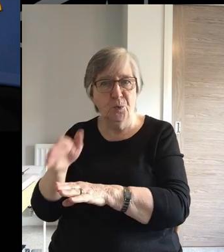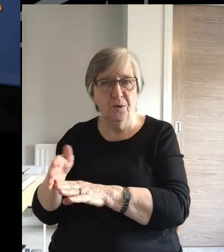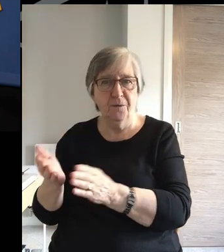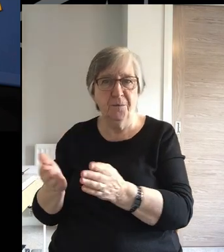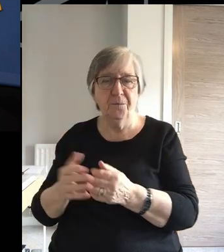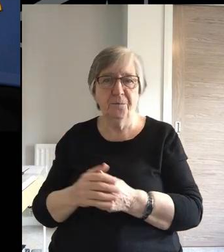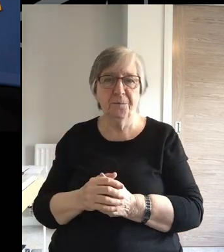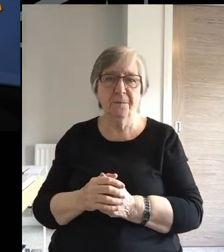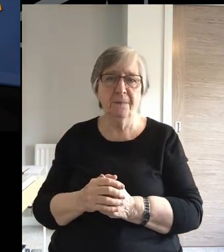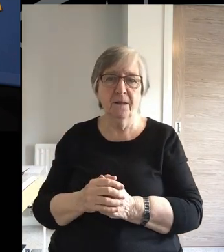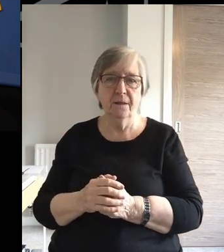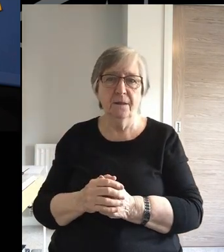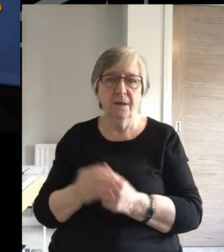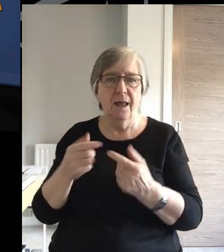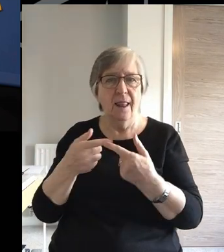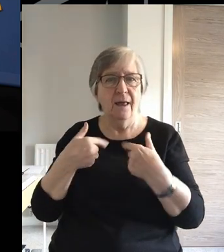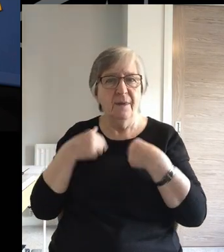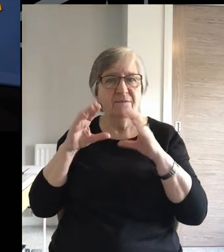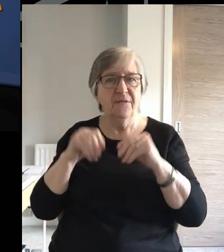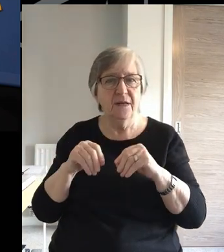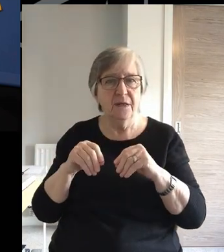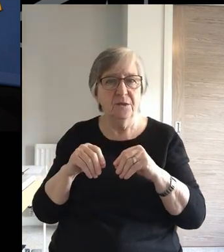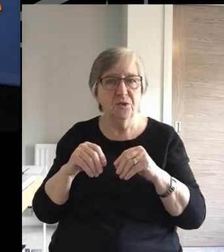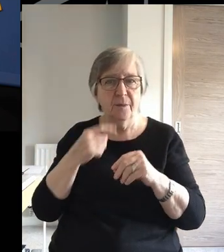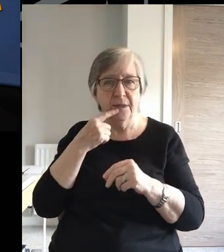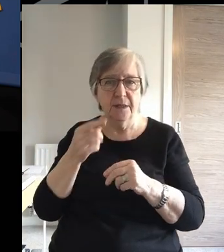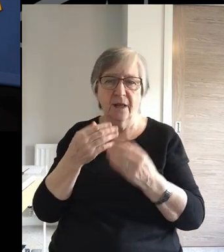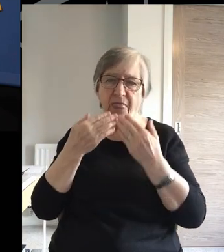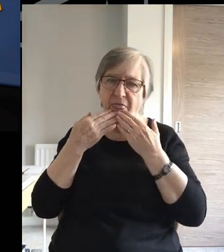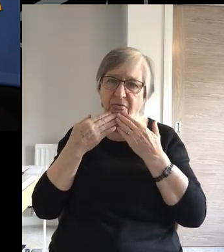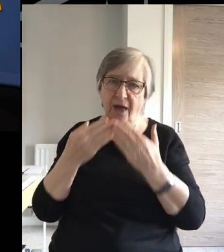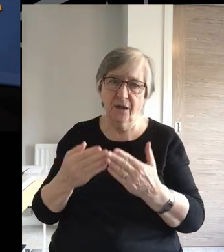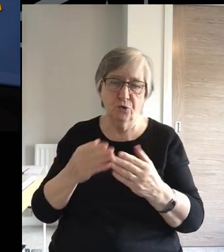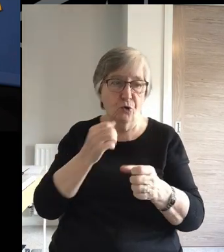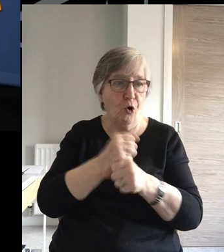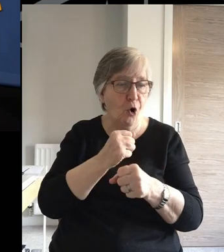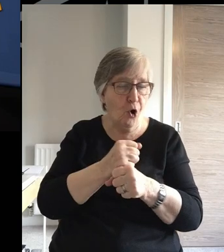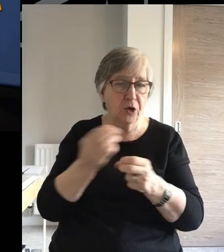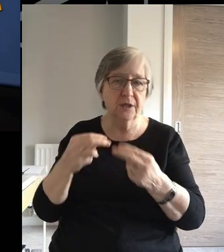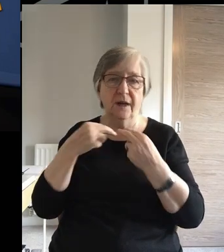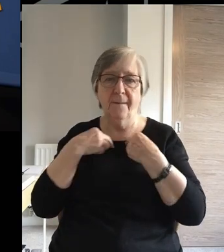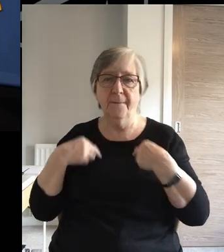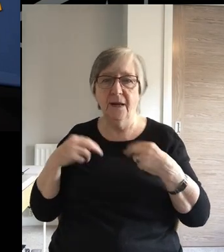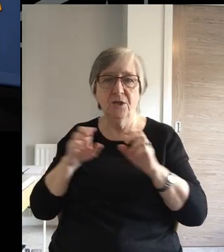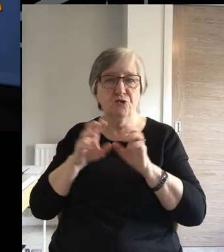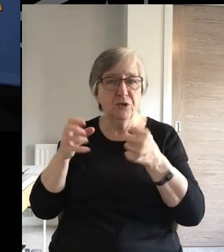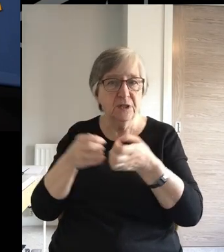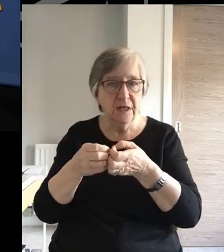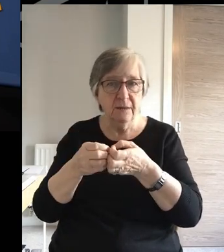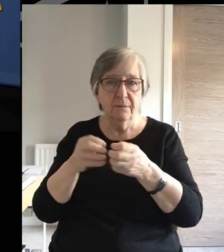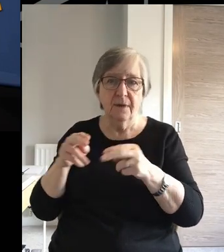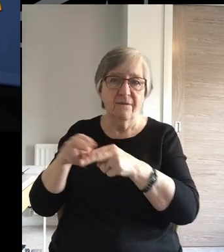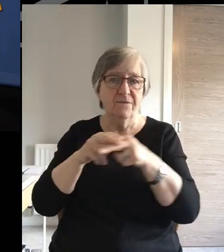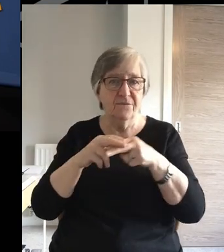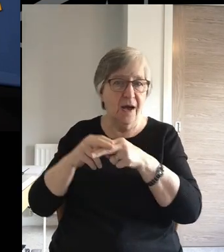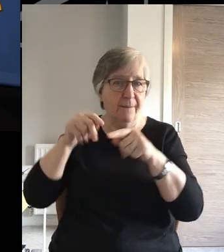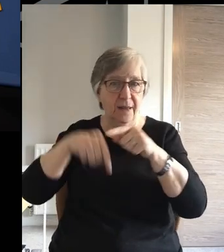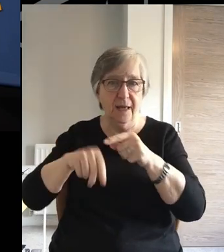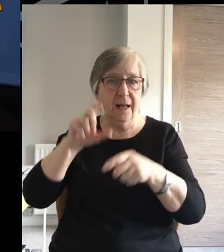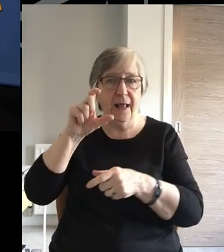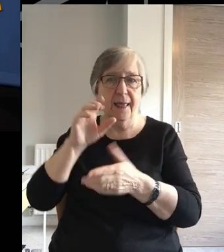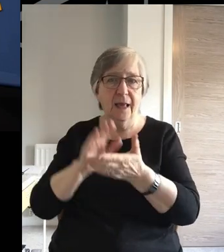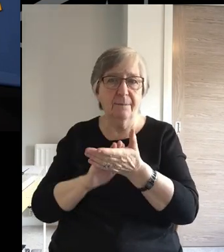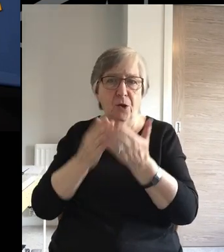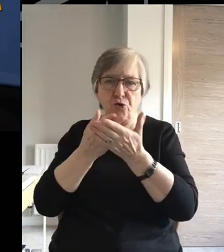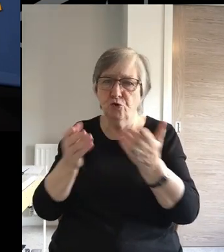you. But let me finish by saying once again, thank you, Gordon, the ministry team, the family here at Claremont, for